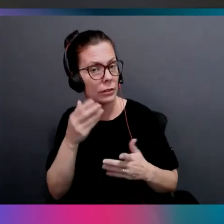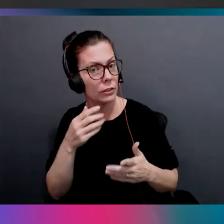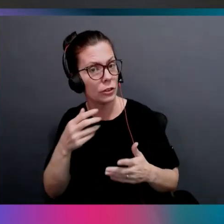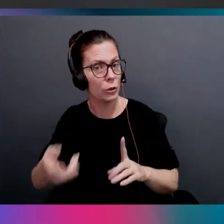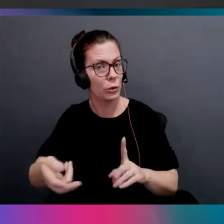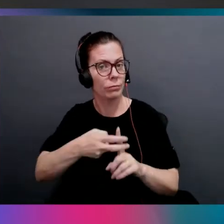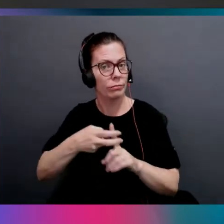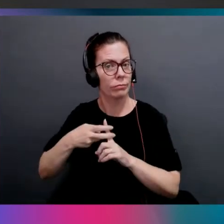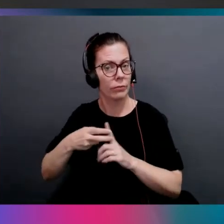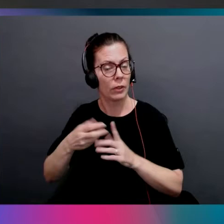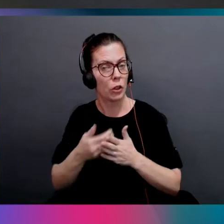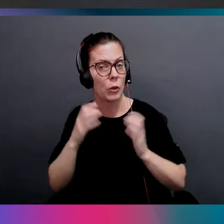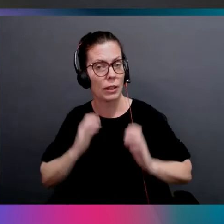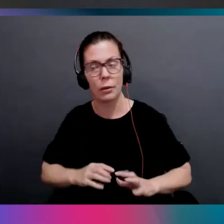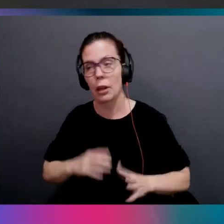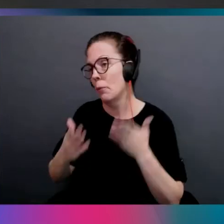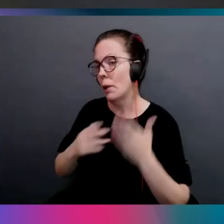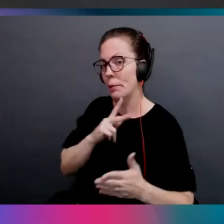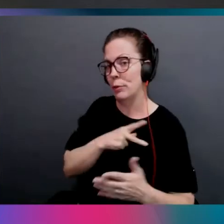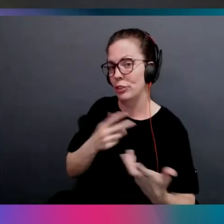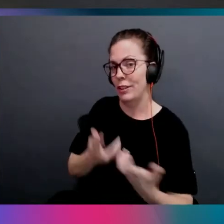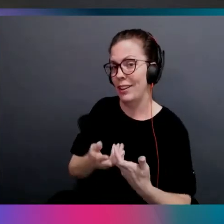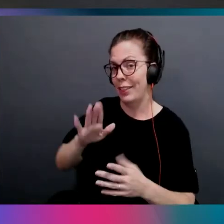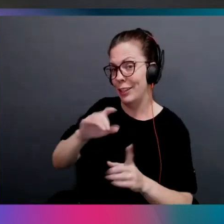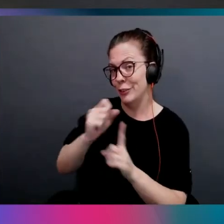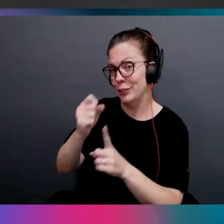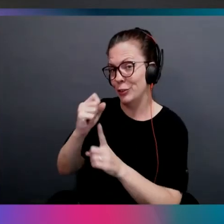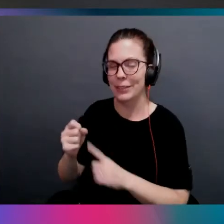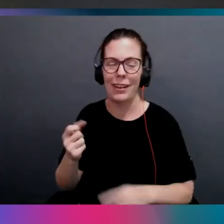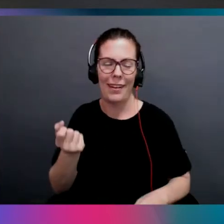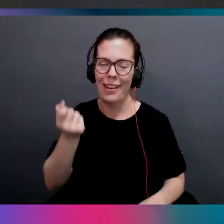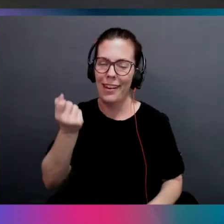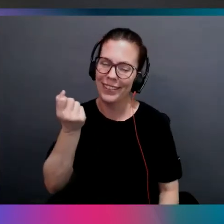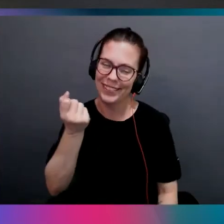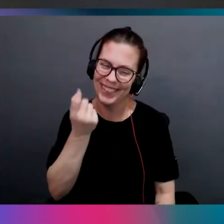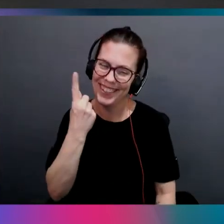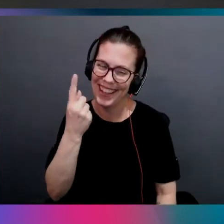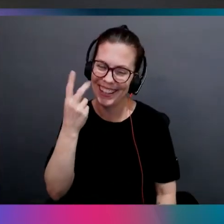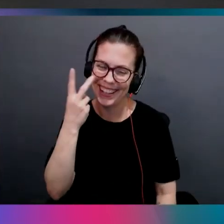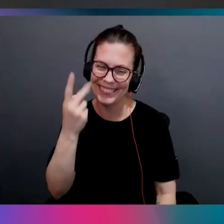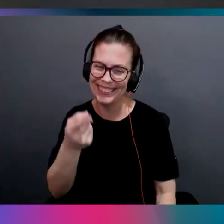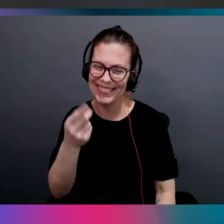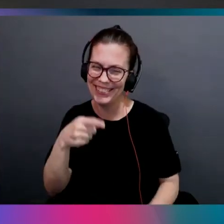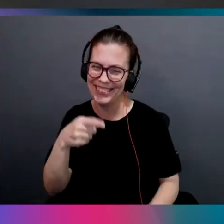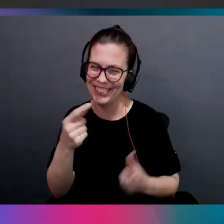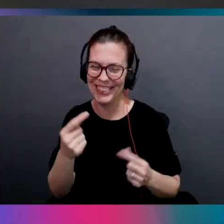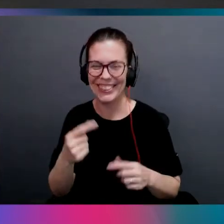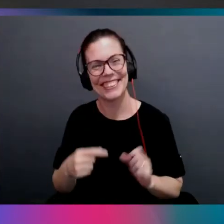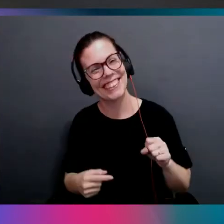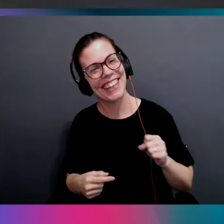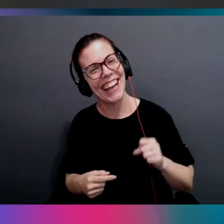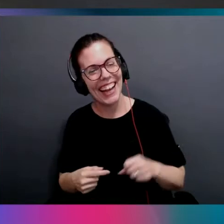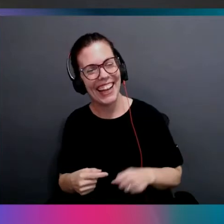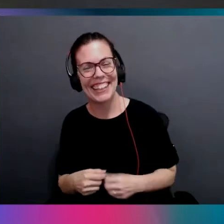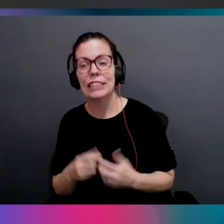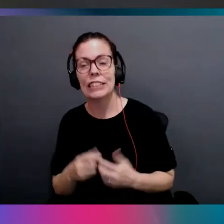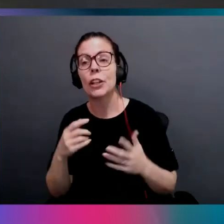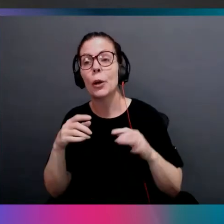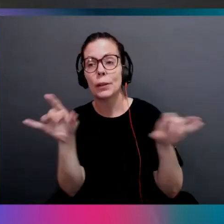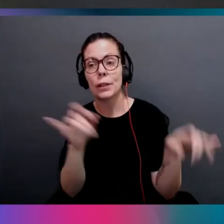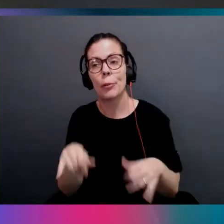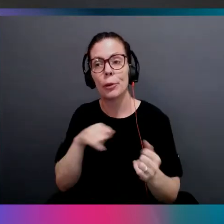personalized to their situation. Exactly. I see what you did there. Yeah. Yeah, I like that. All right, so what are the common approaches to building